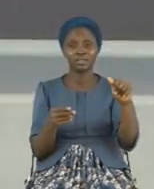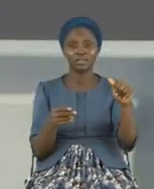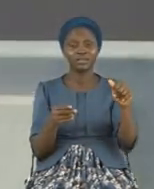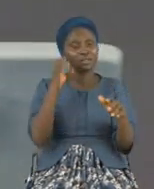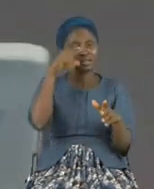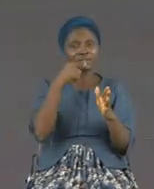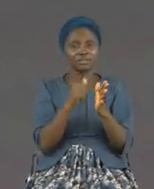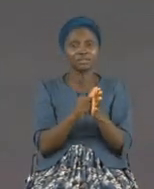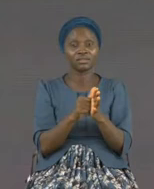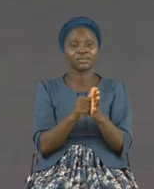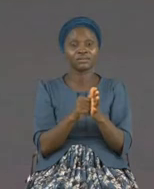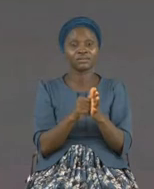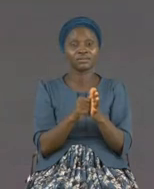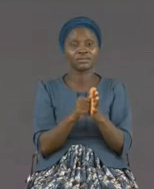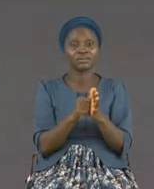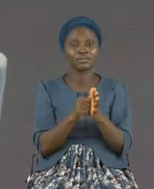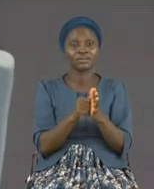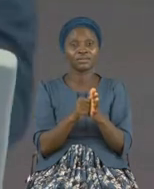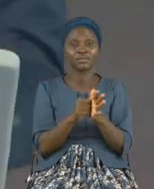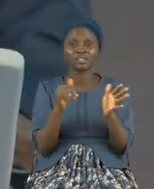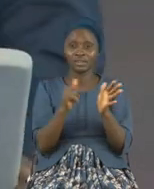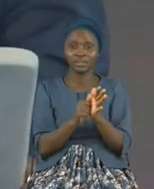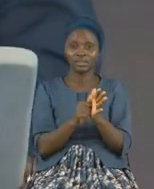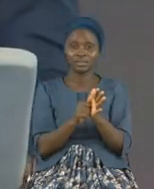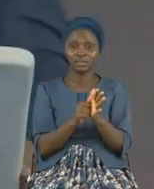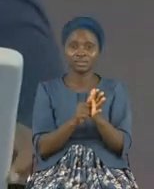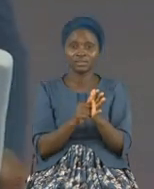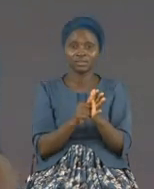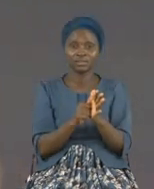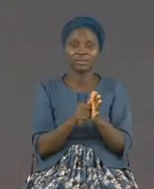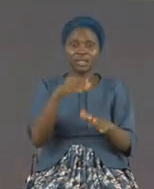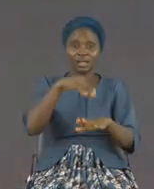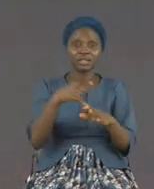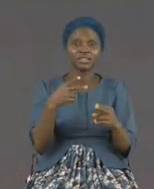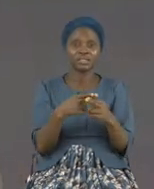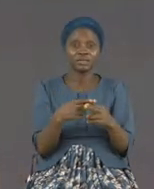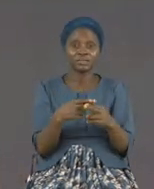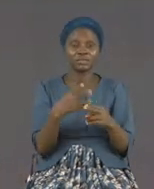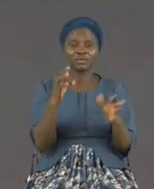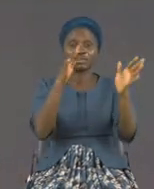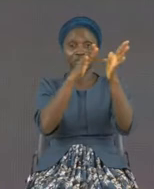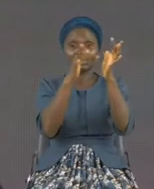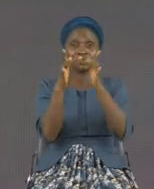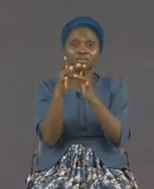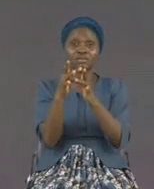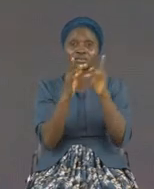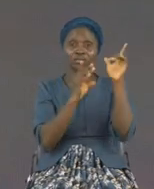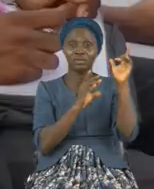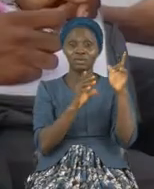in verse 10 that at the name of Jesus, what will